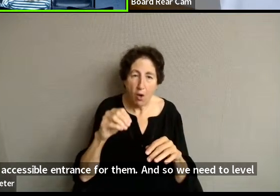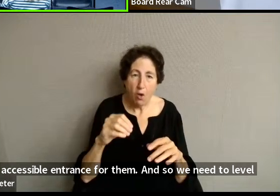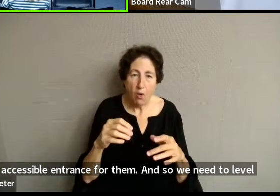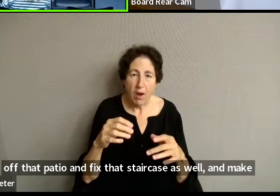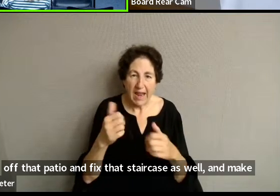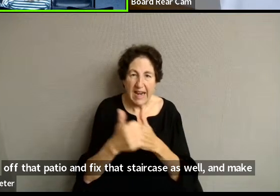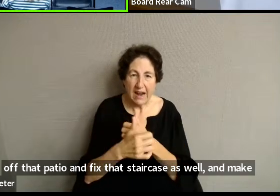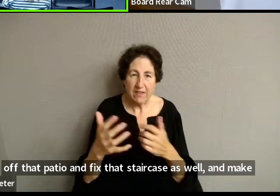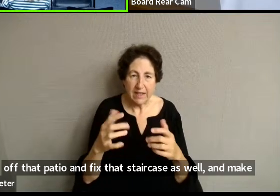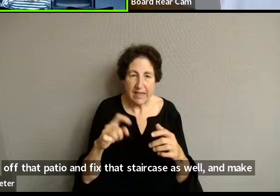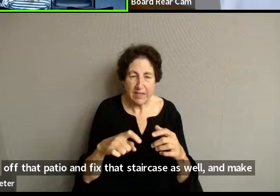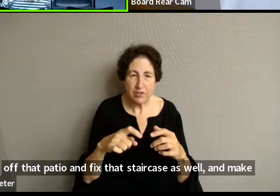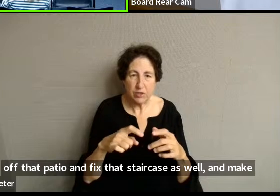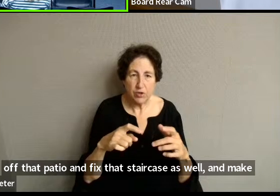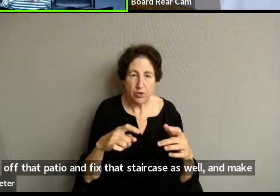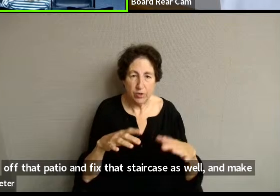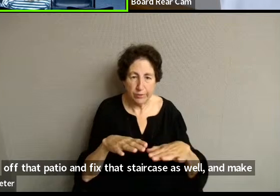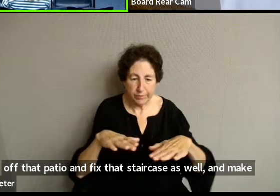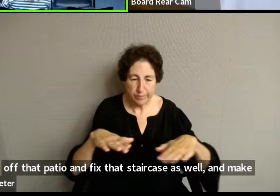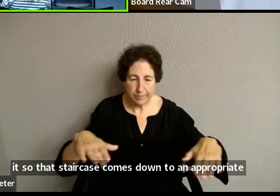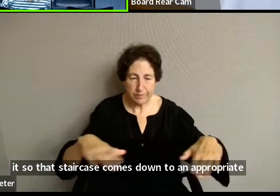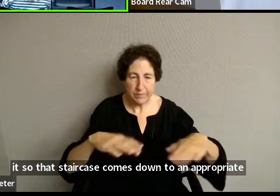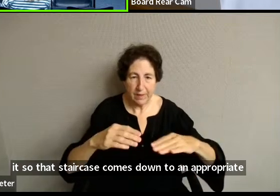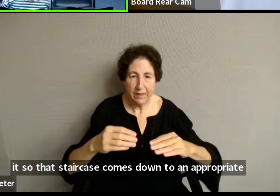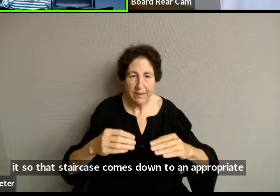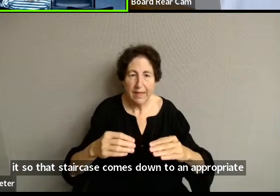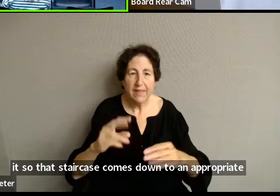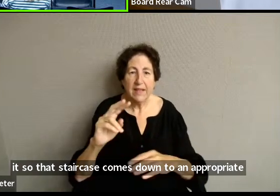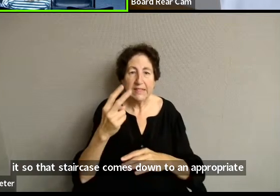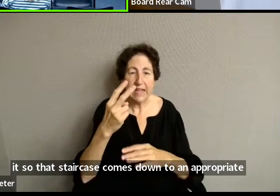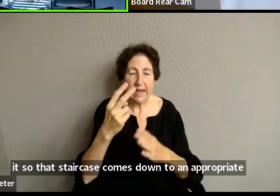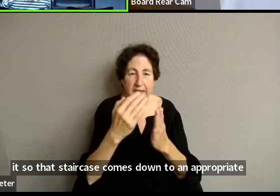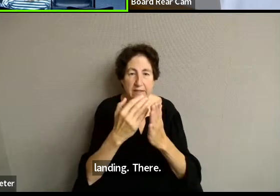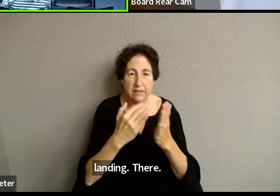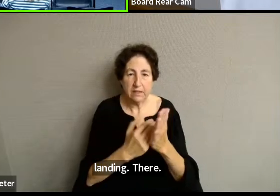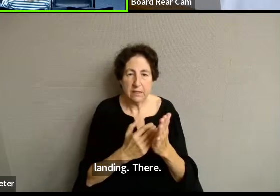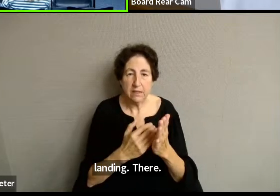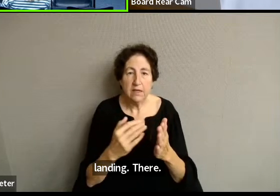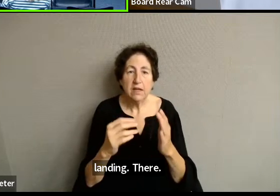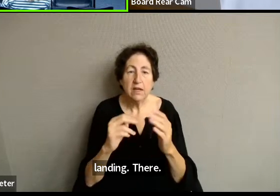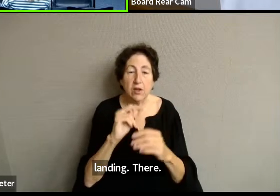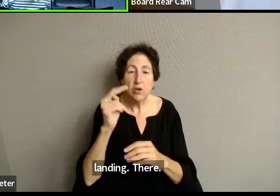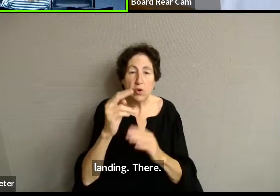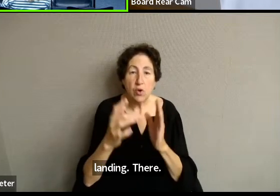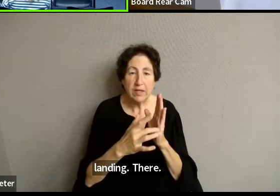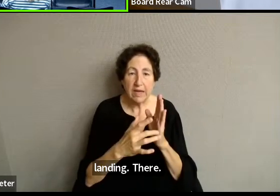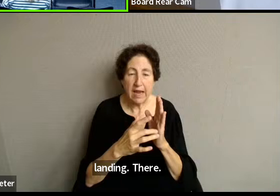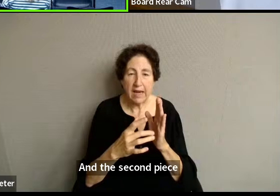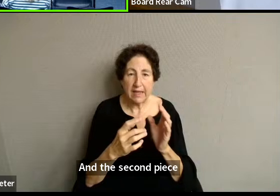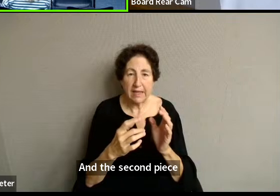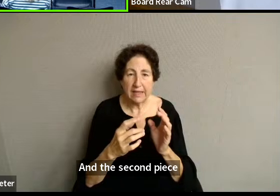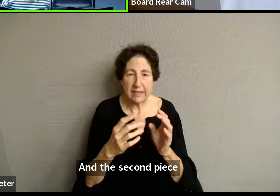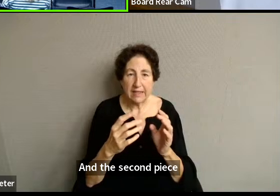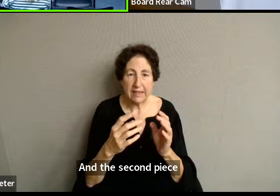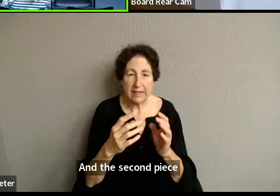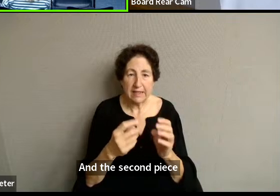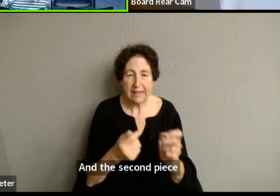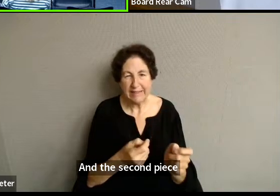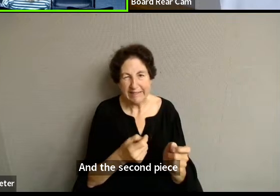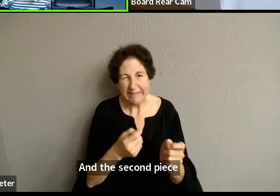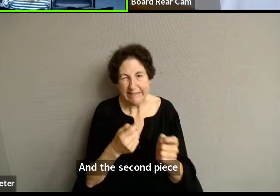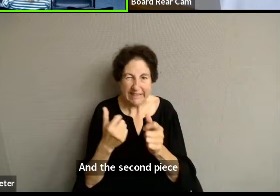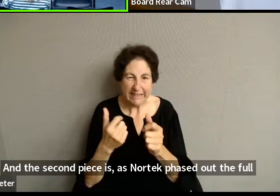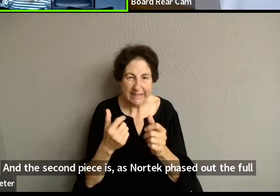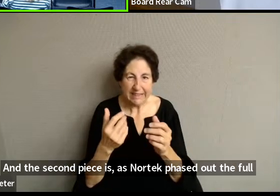to an appropriate landing there. And the second piece is as North Tech phased out the full day program. So how we had the full day program